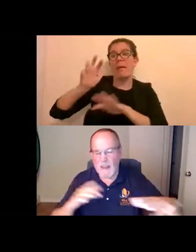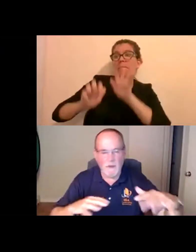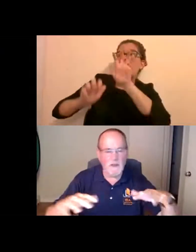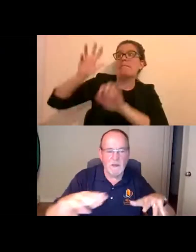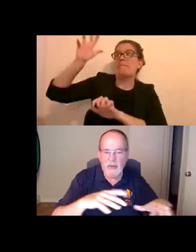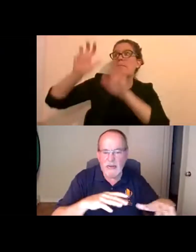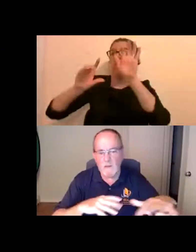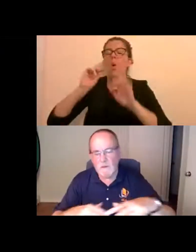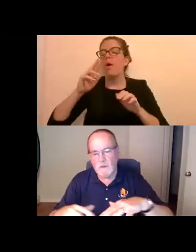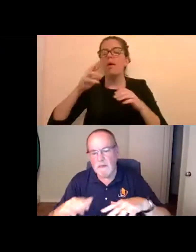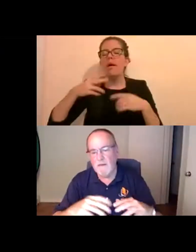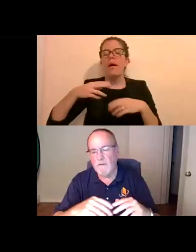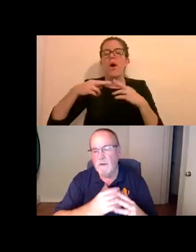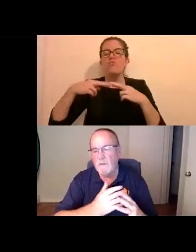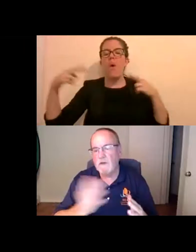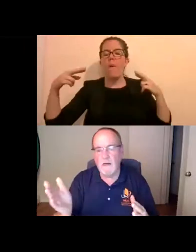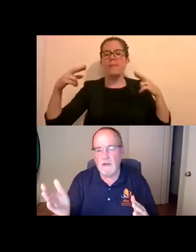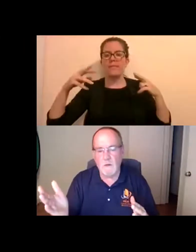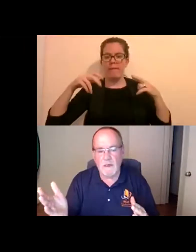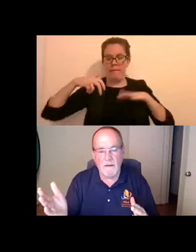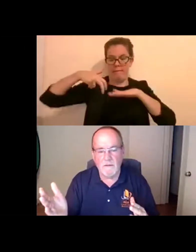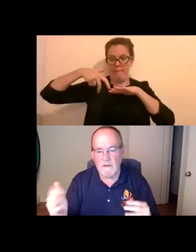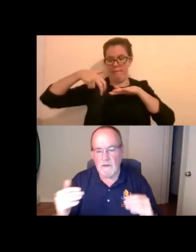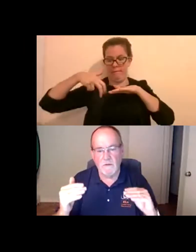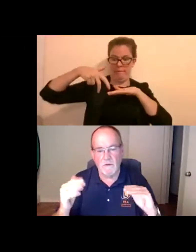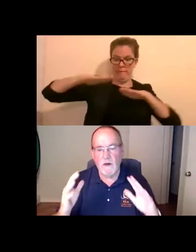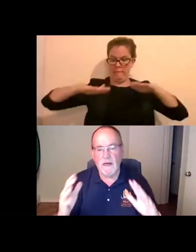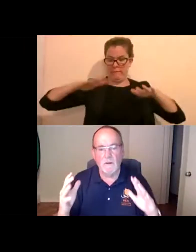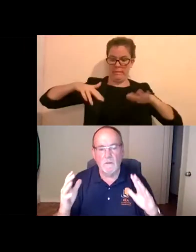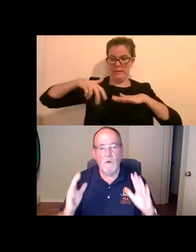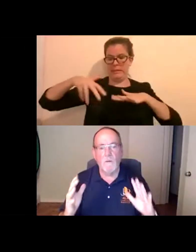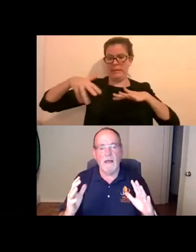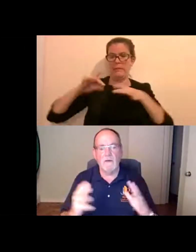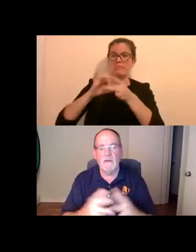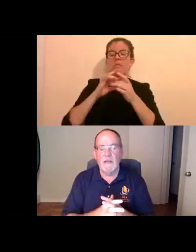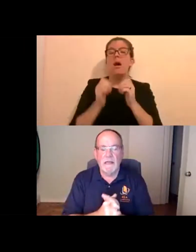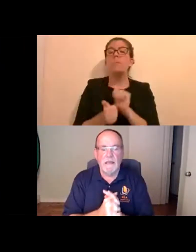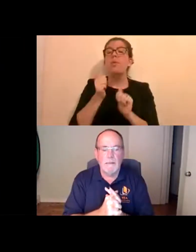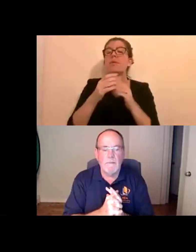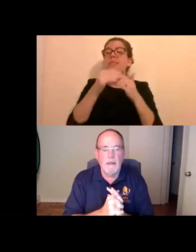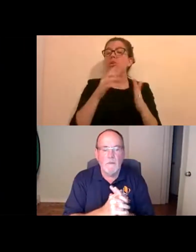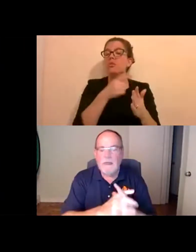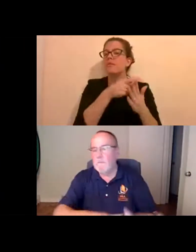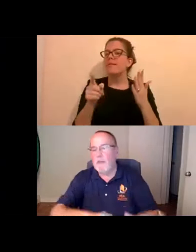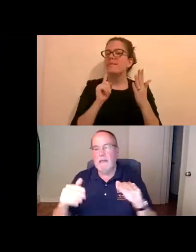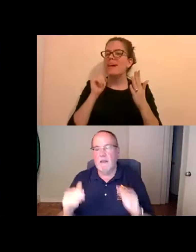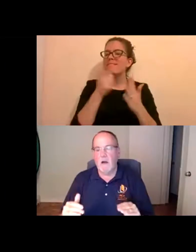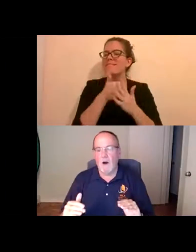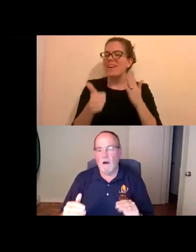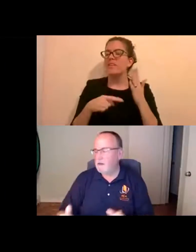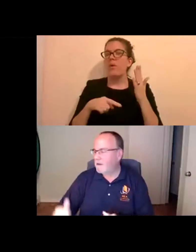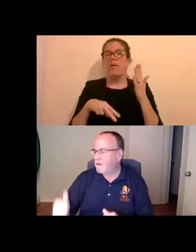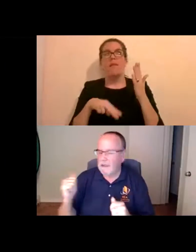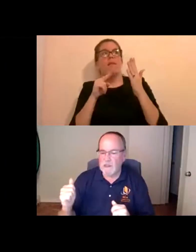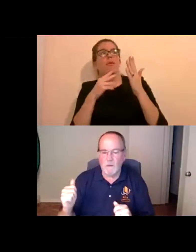this. Fabulous interaction between deaf, and most of our leaders were deaf, and so it was great role models. We'd get back in the